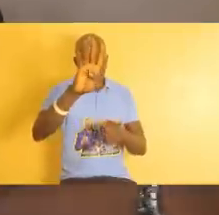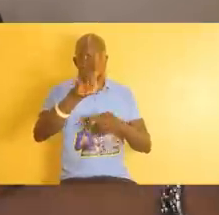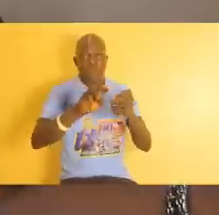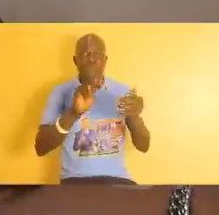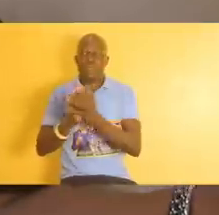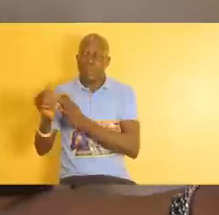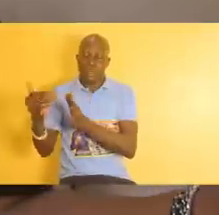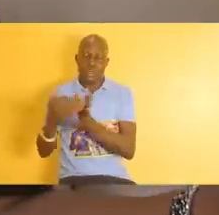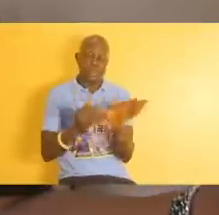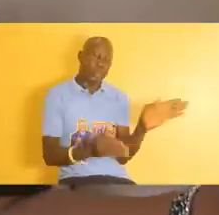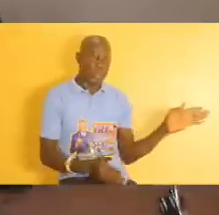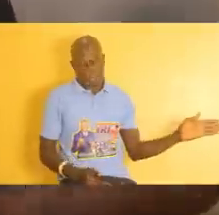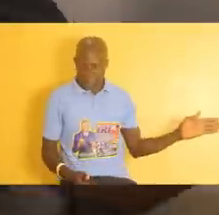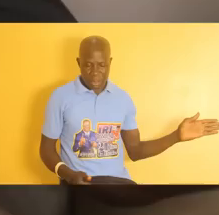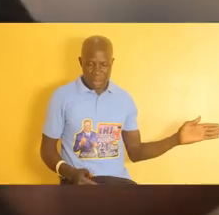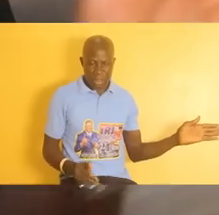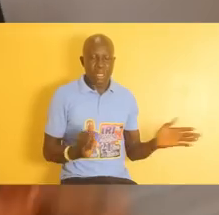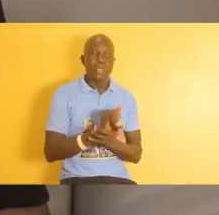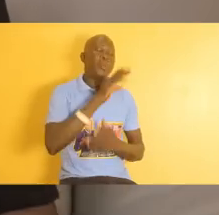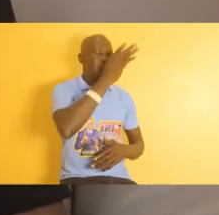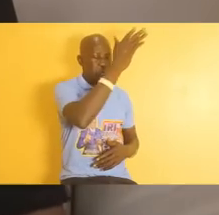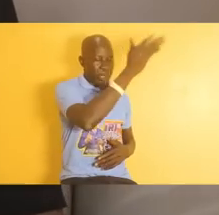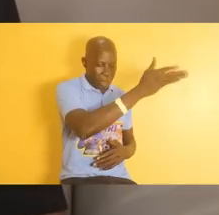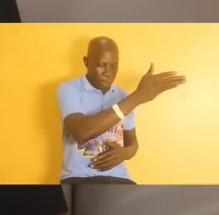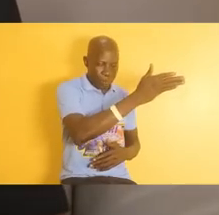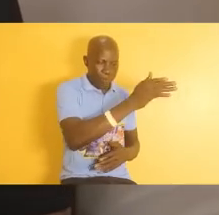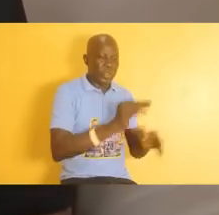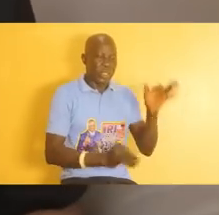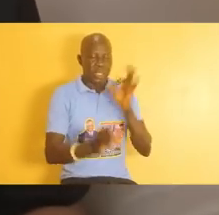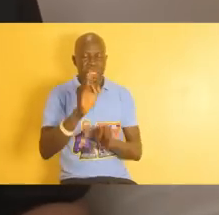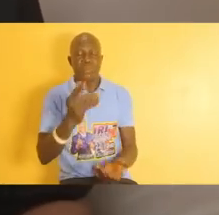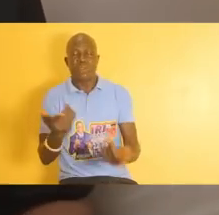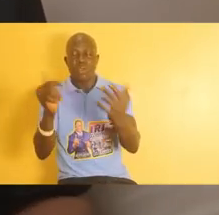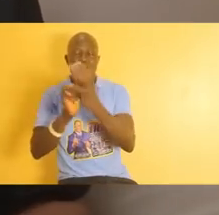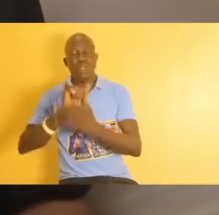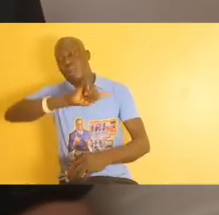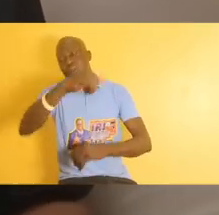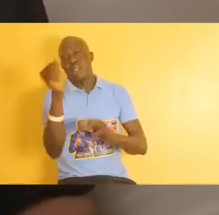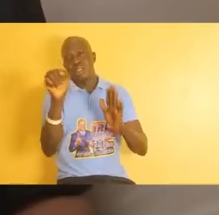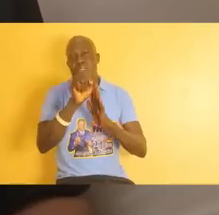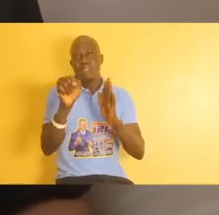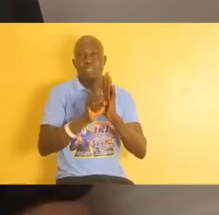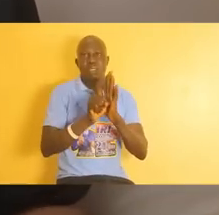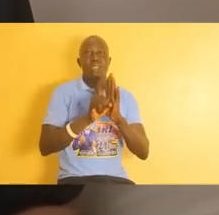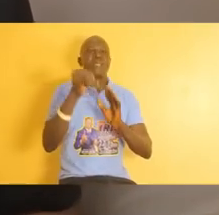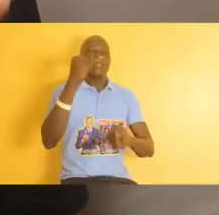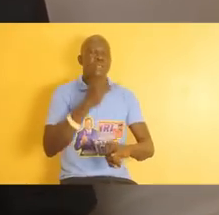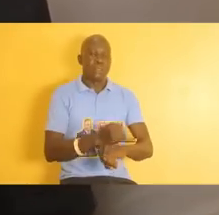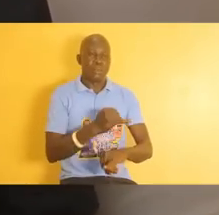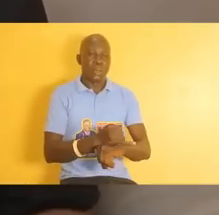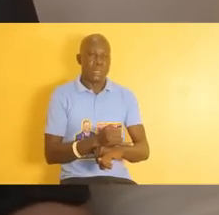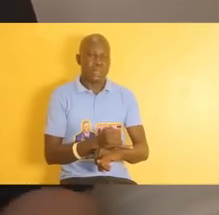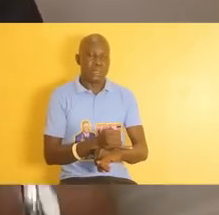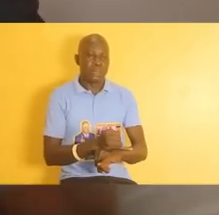drive. Why are you so well? You turn to your left side. You are there. To Obampo, Latin North. If you are coming from Latin the north, East. Umbulata